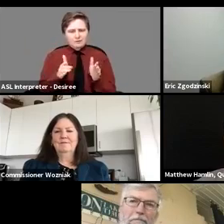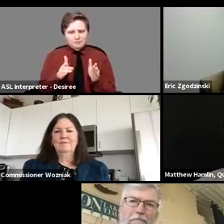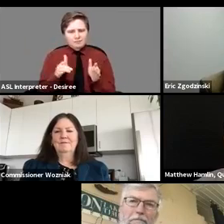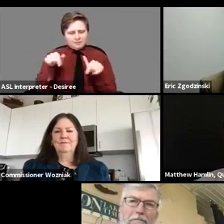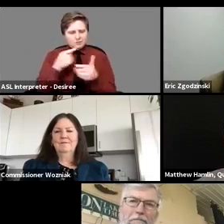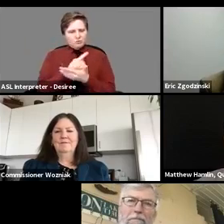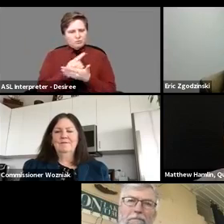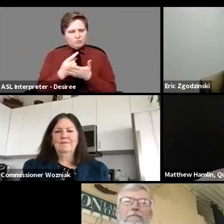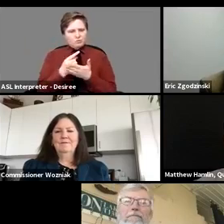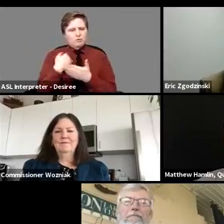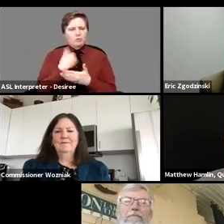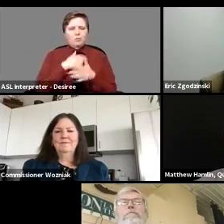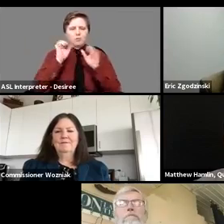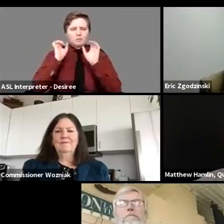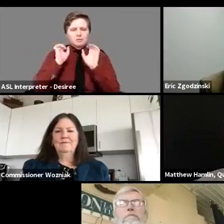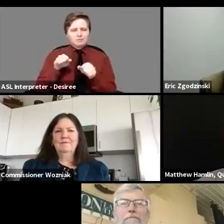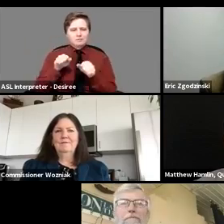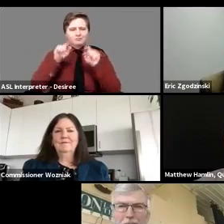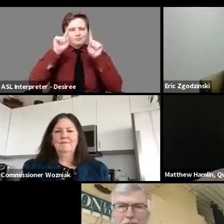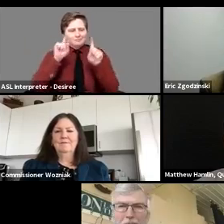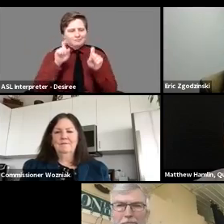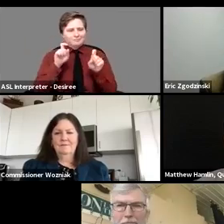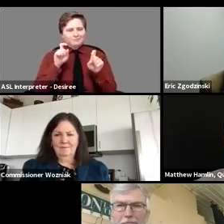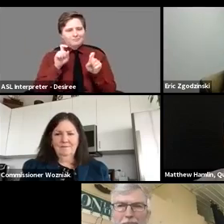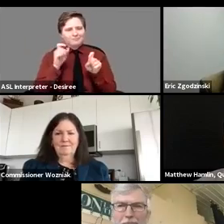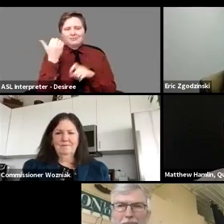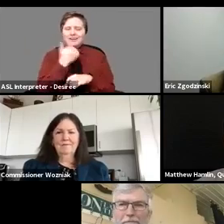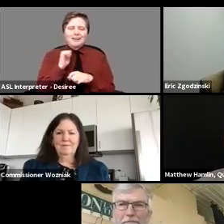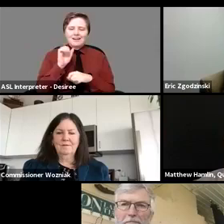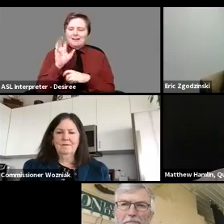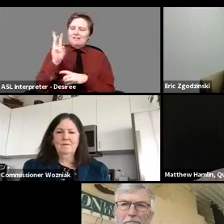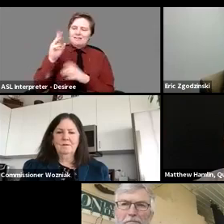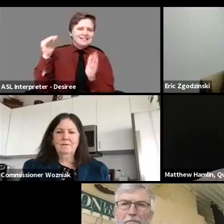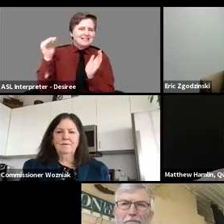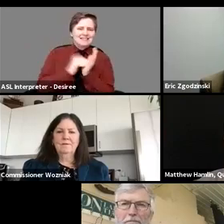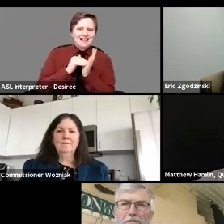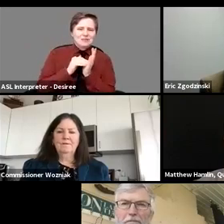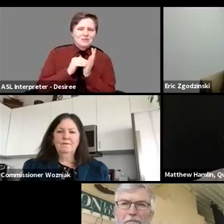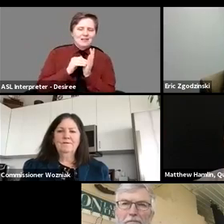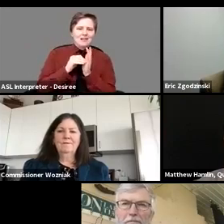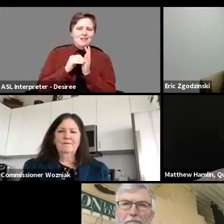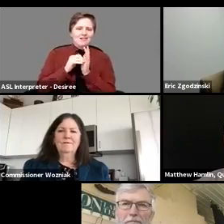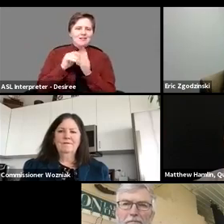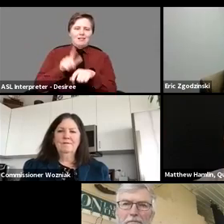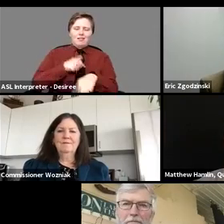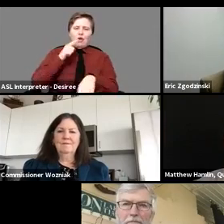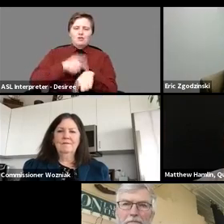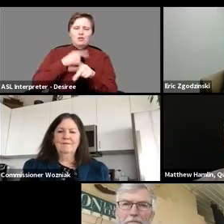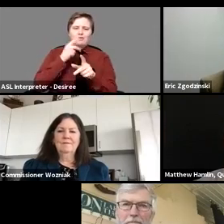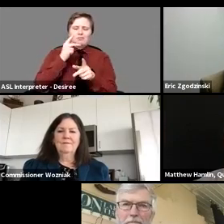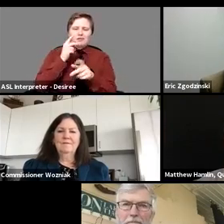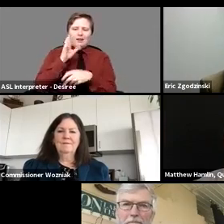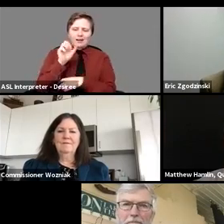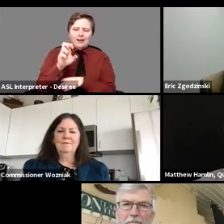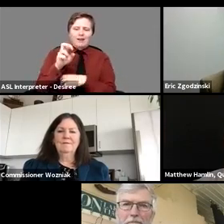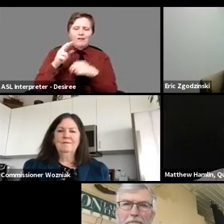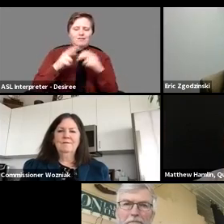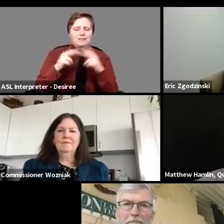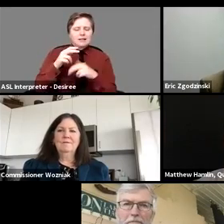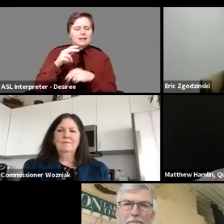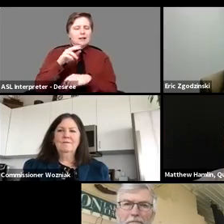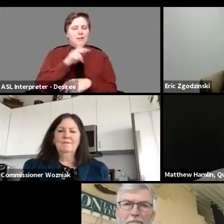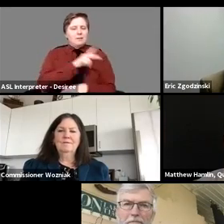this week so that we're able to test any of the 6,000 long-term care facility patients